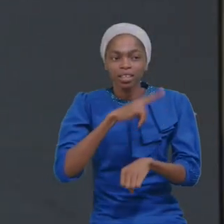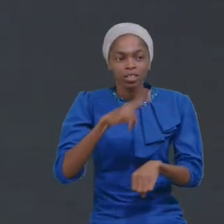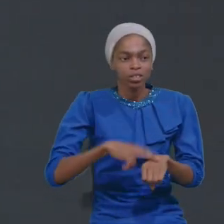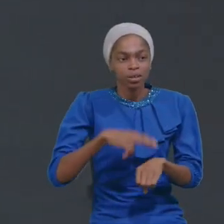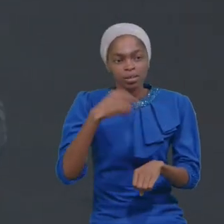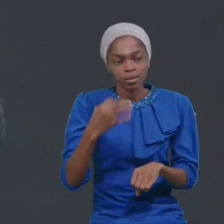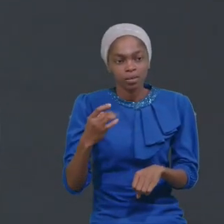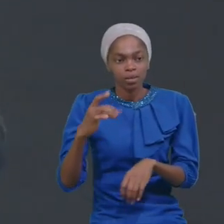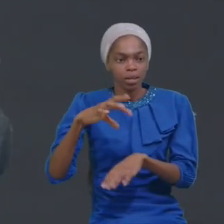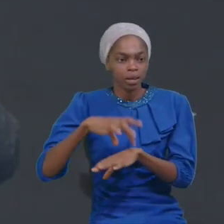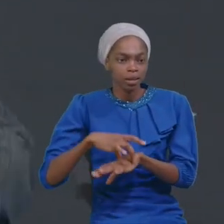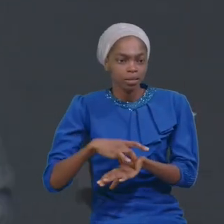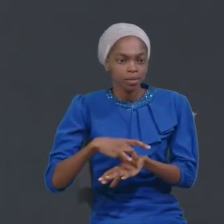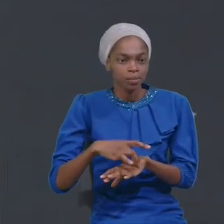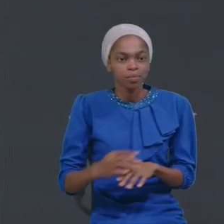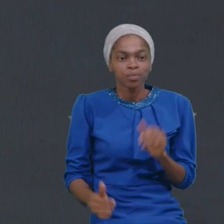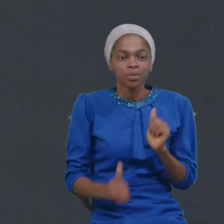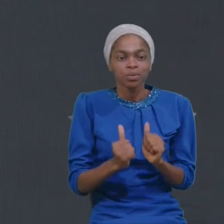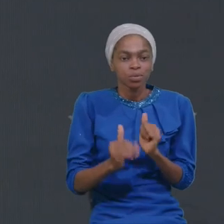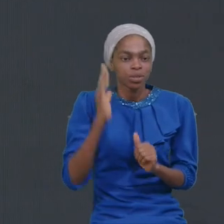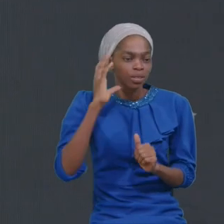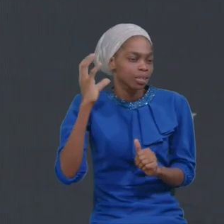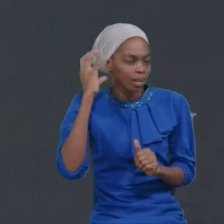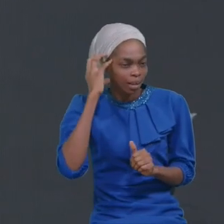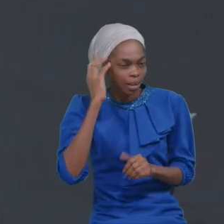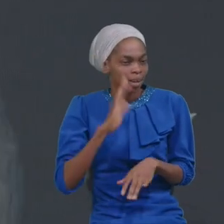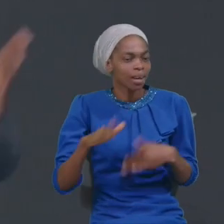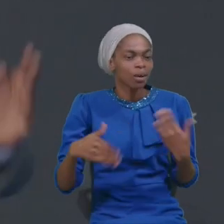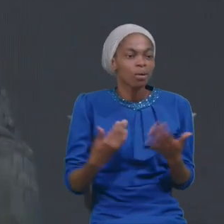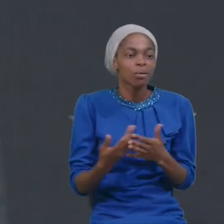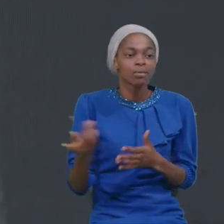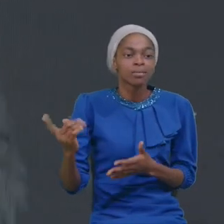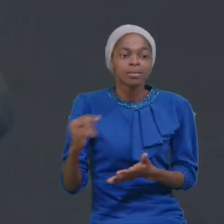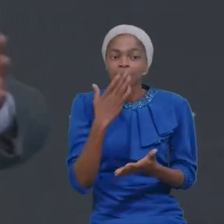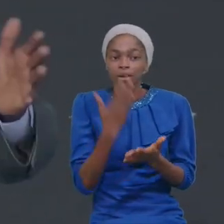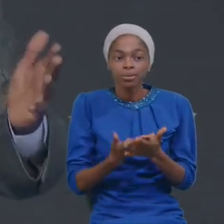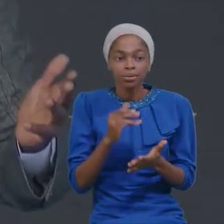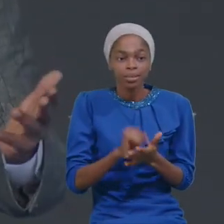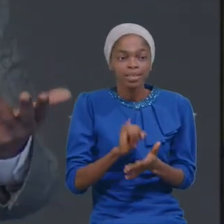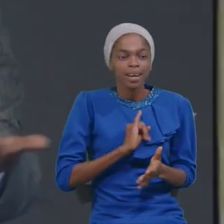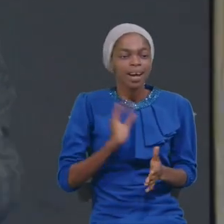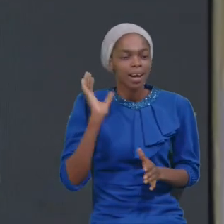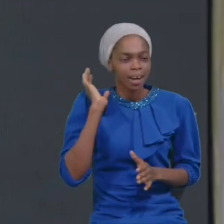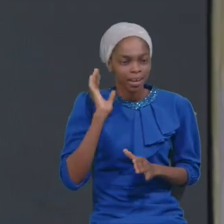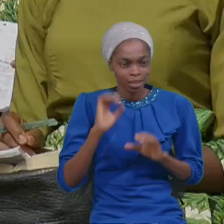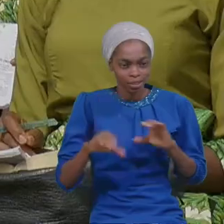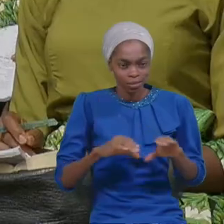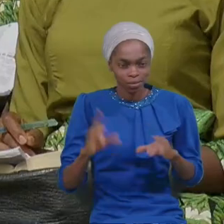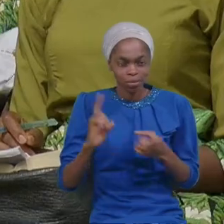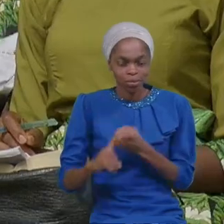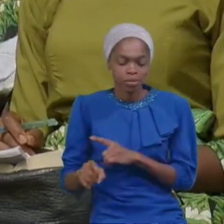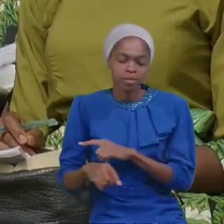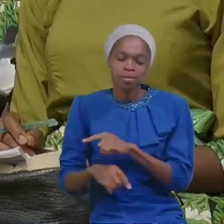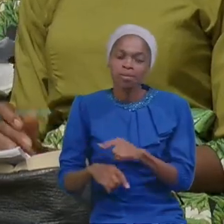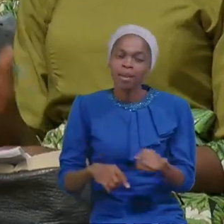that I shall do unto them. Today, and every day of your life, the Lord will do good in your life